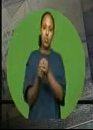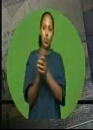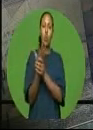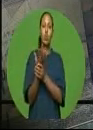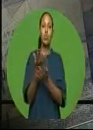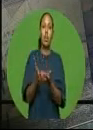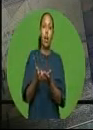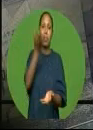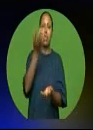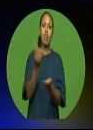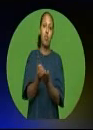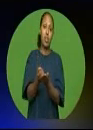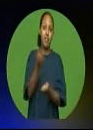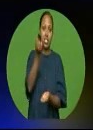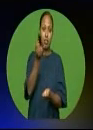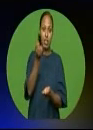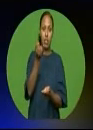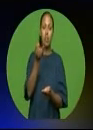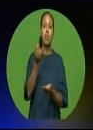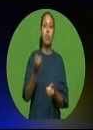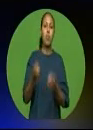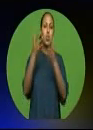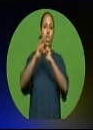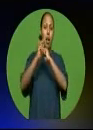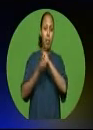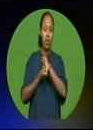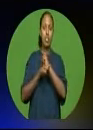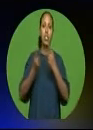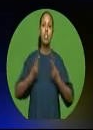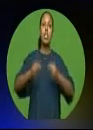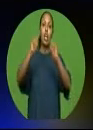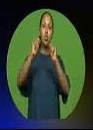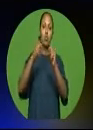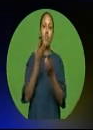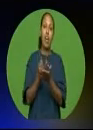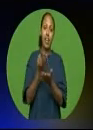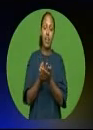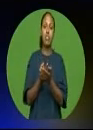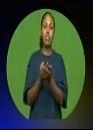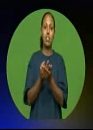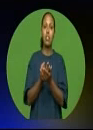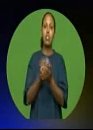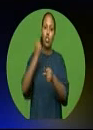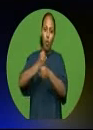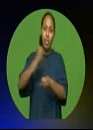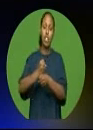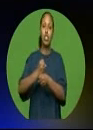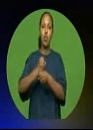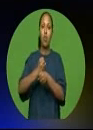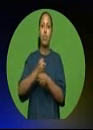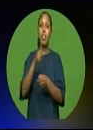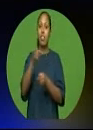for investments. Most companies try to finance the operation of